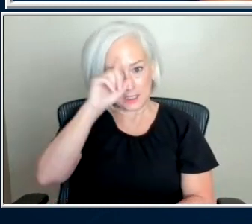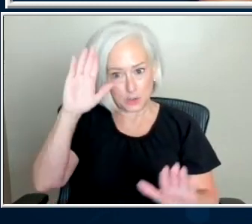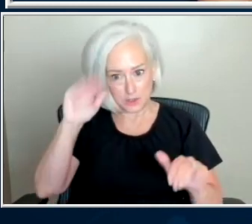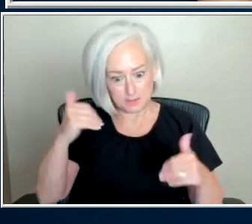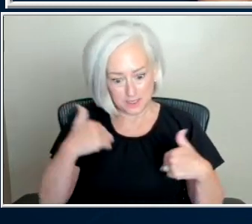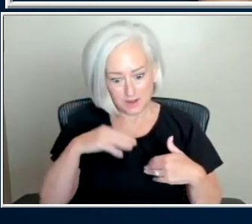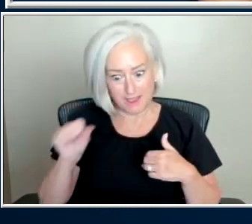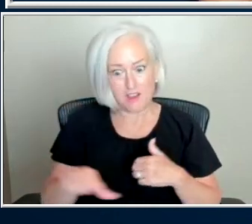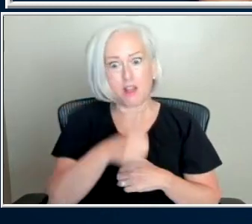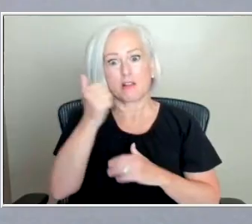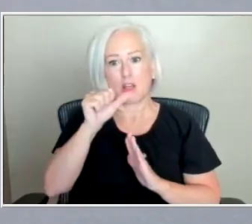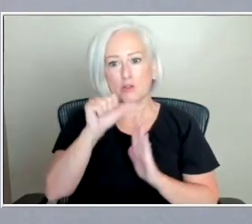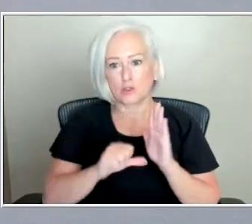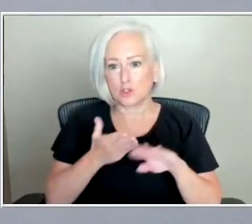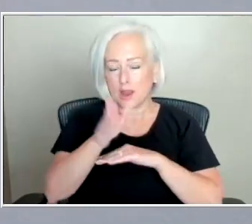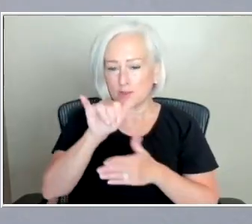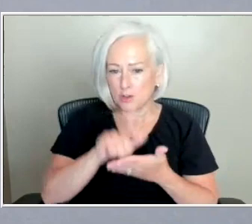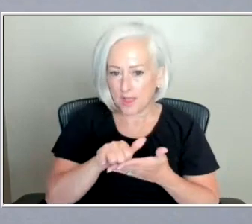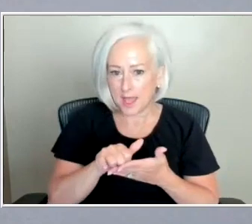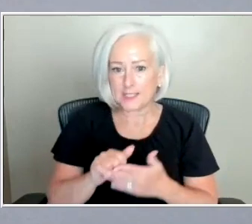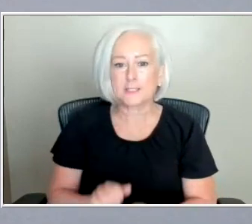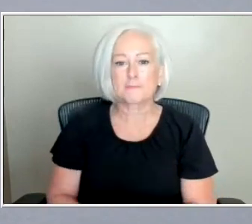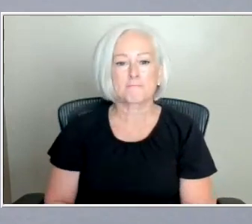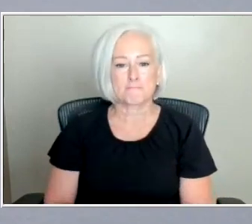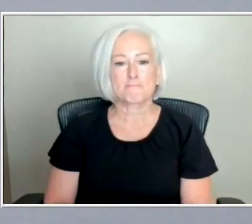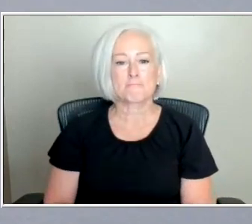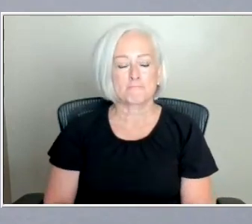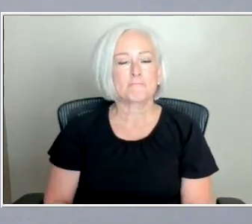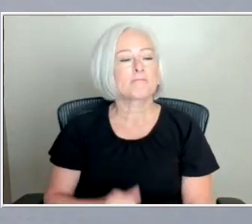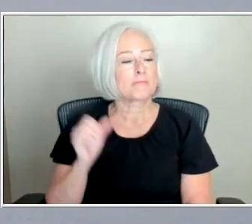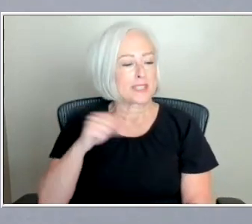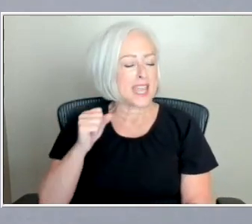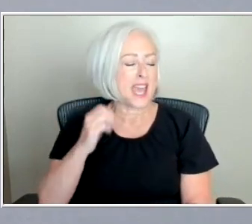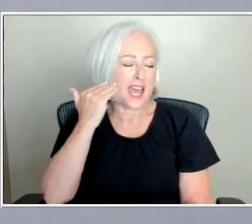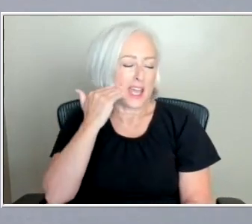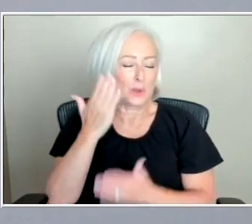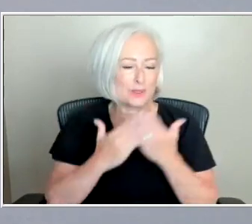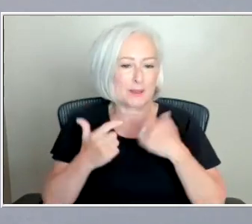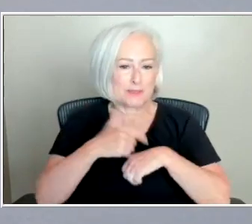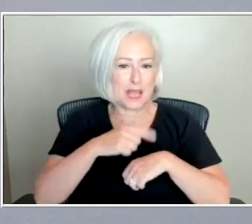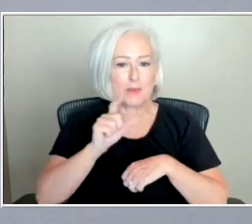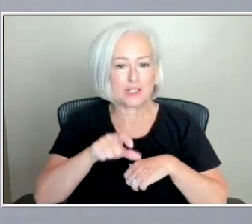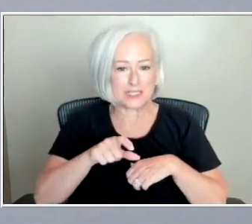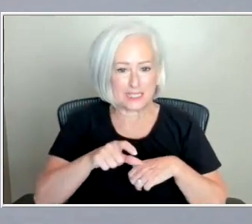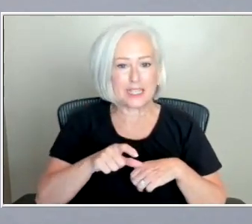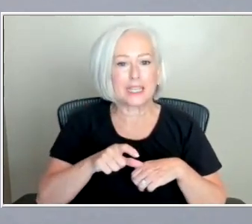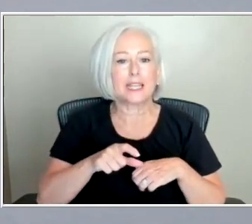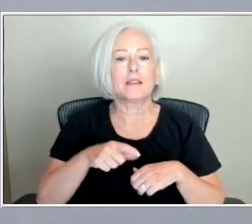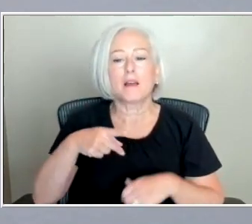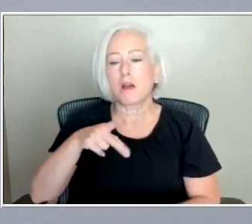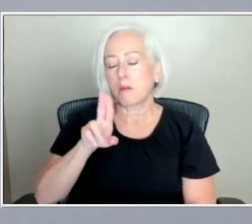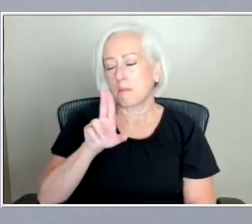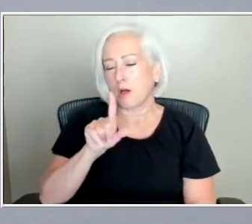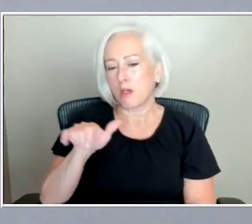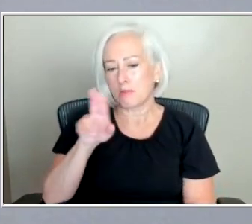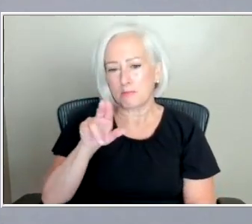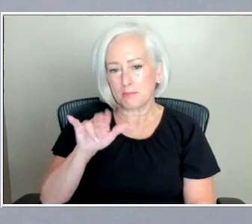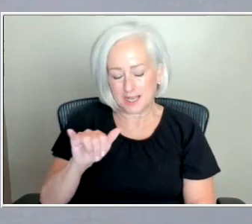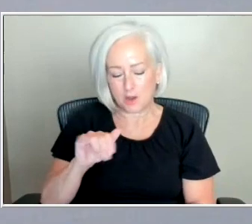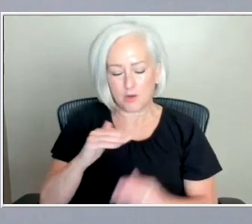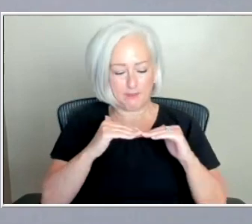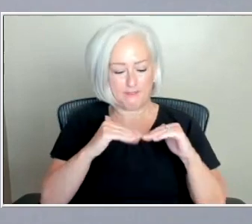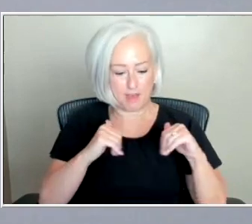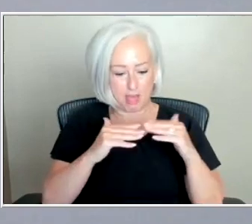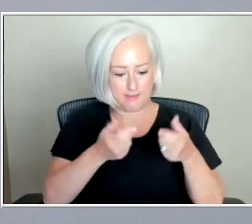after that? Yeah, I knew that at some point I would need to replace my pulmonary valve. My